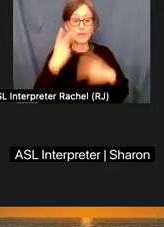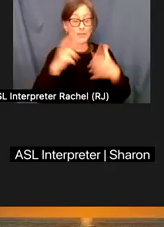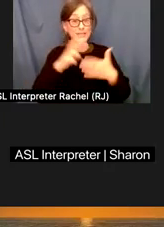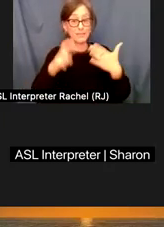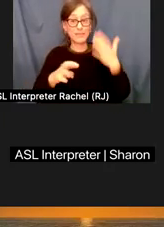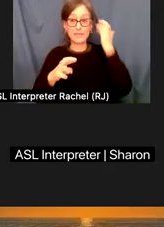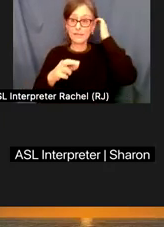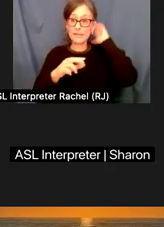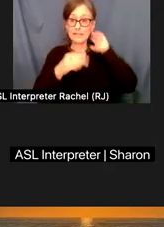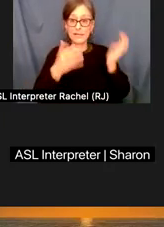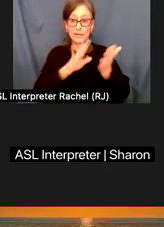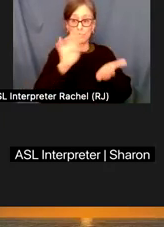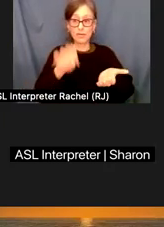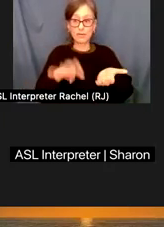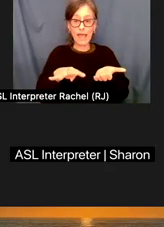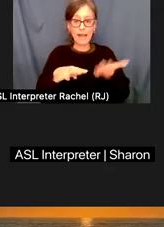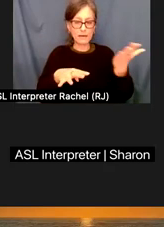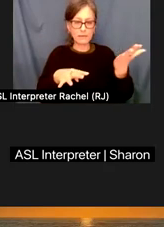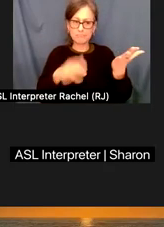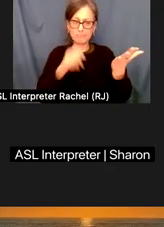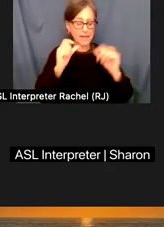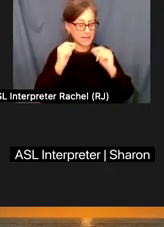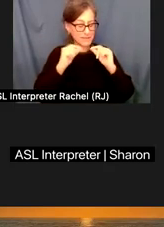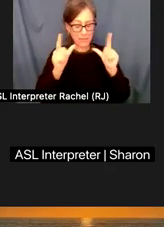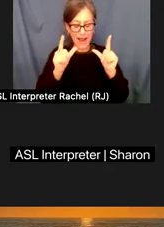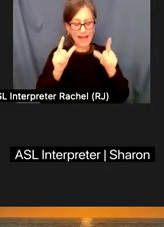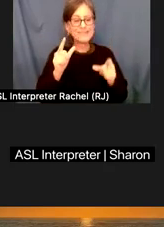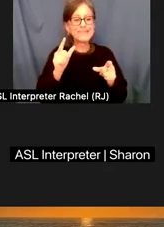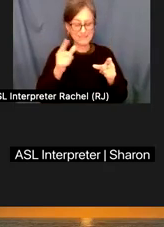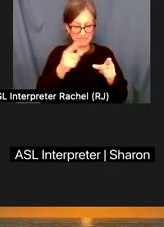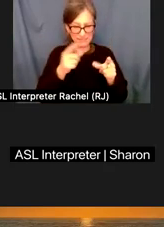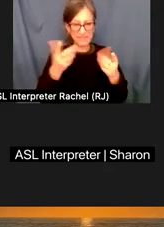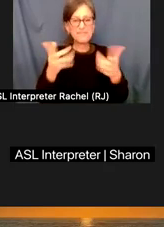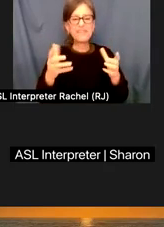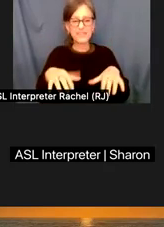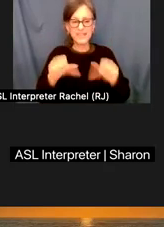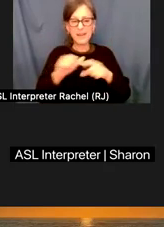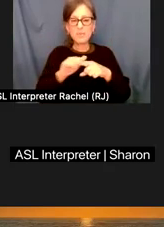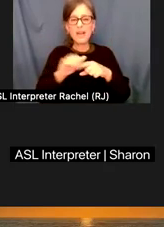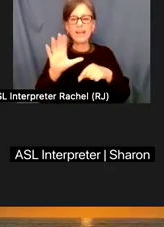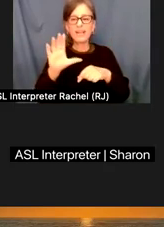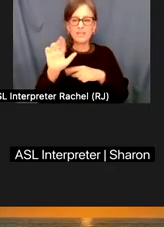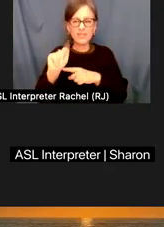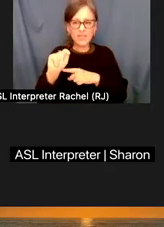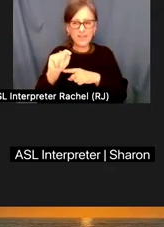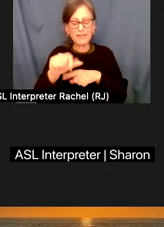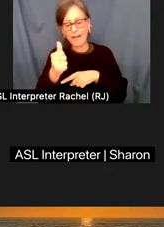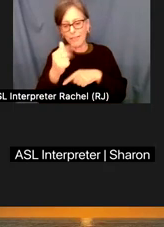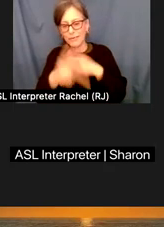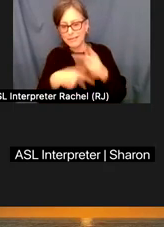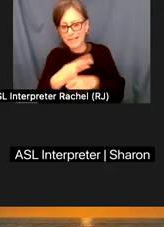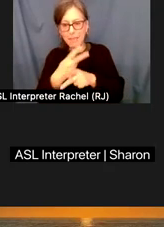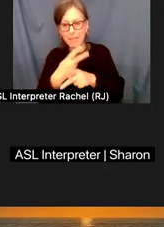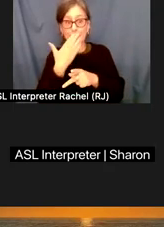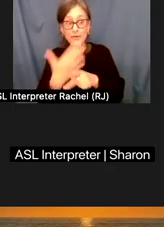people here have, we're not surprised, have taken CERT and other training programs. Great to see so many